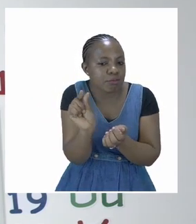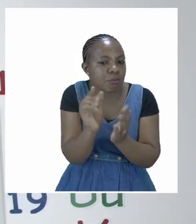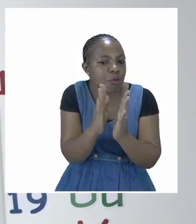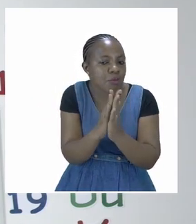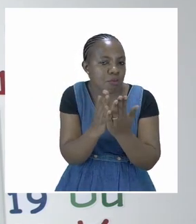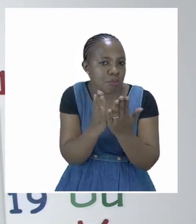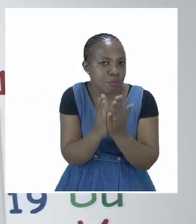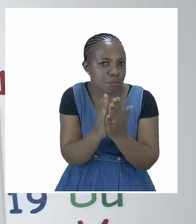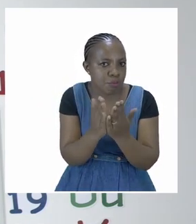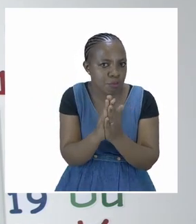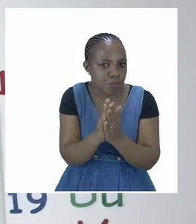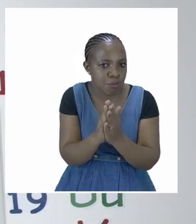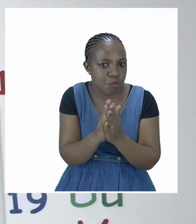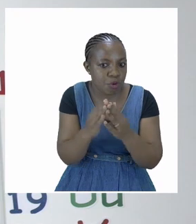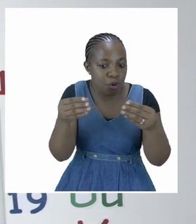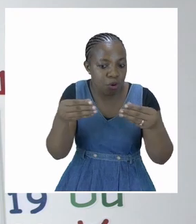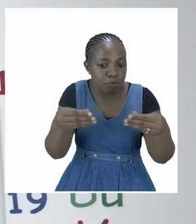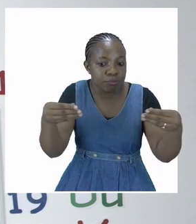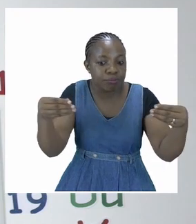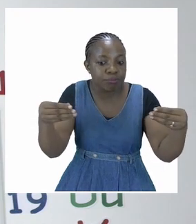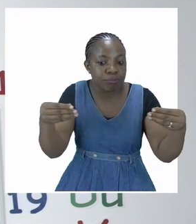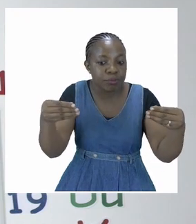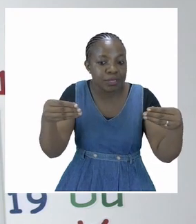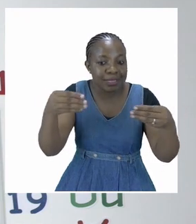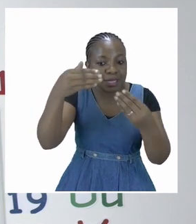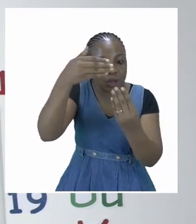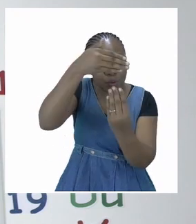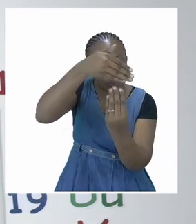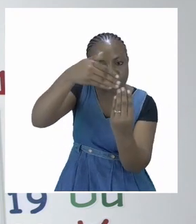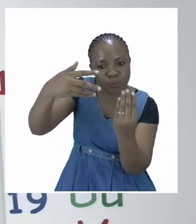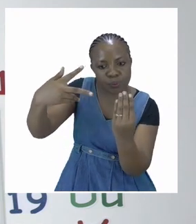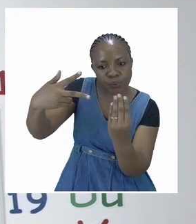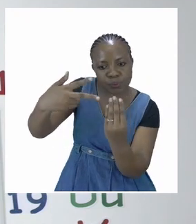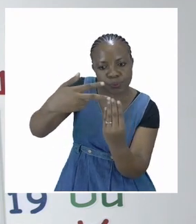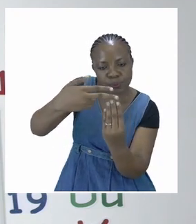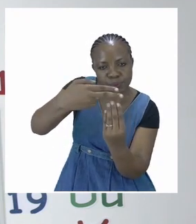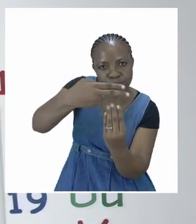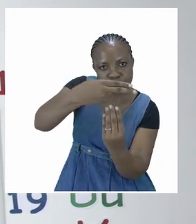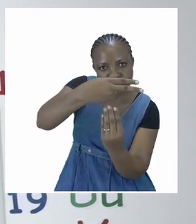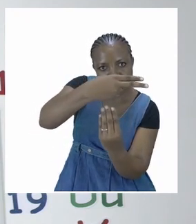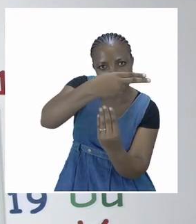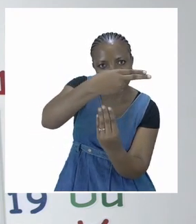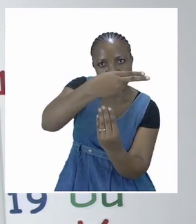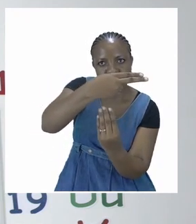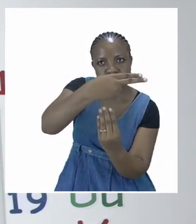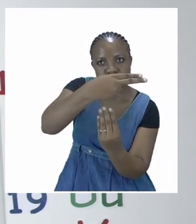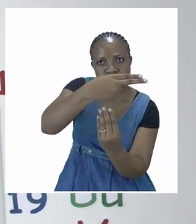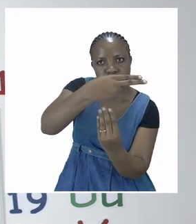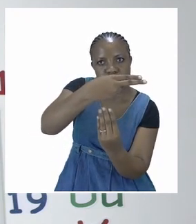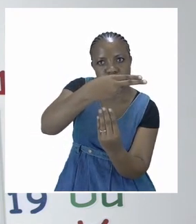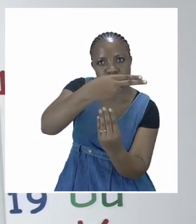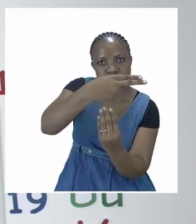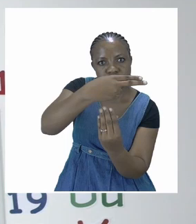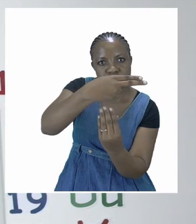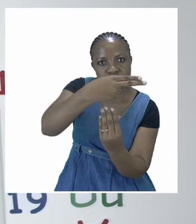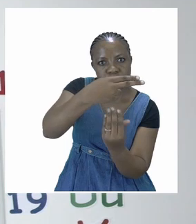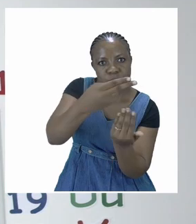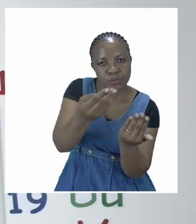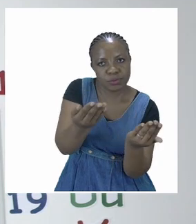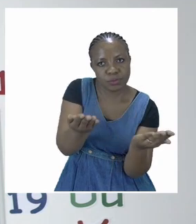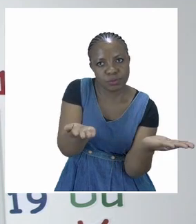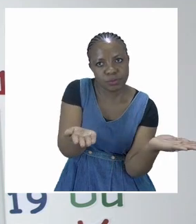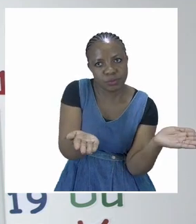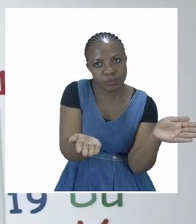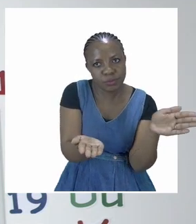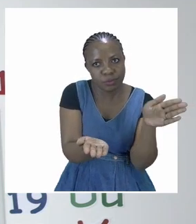booklet. Please cut the top of the lesson booklet with a pair of scissors and fold